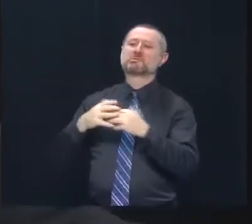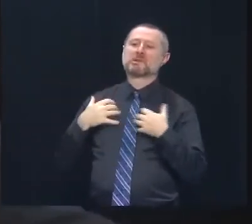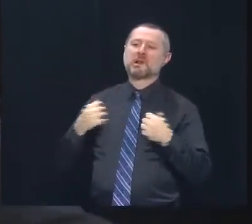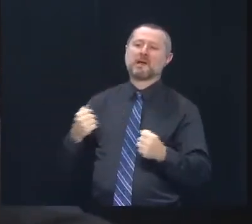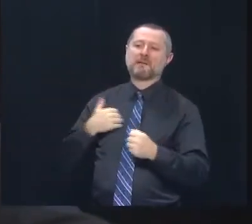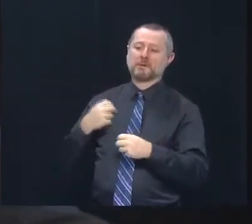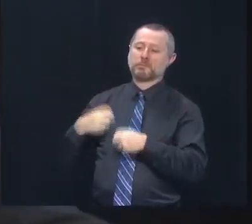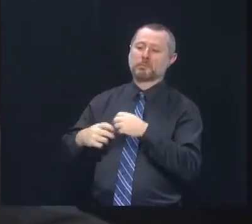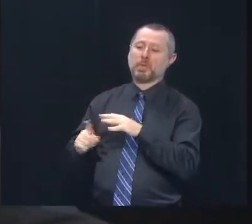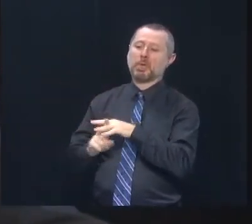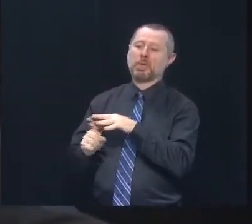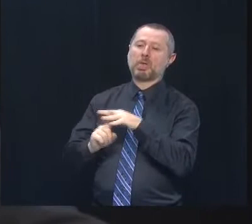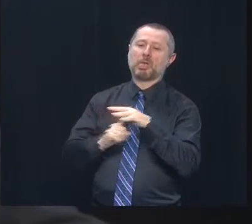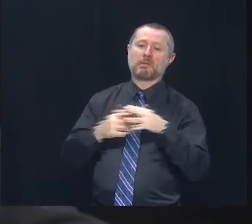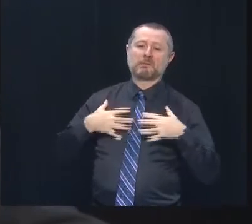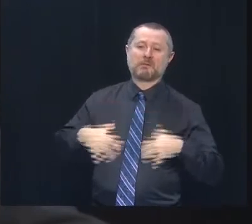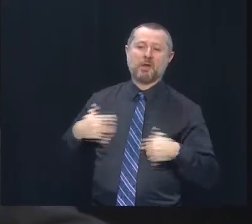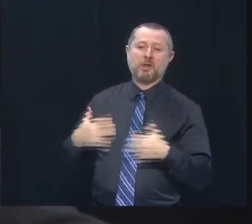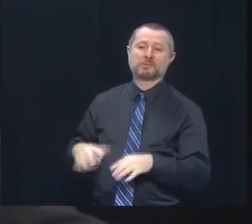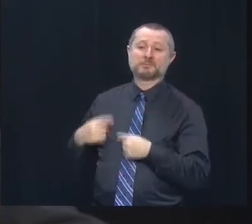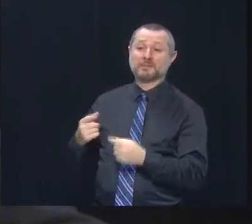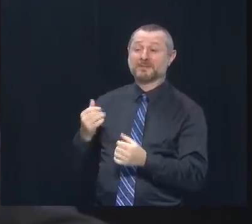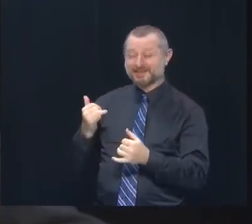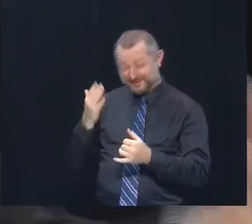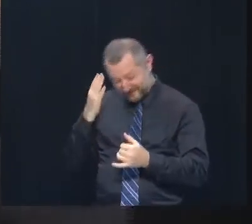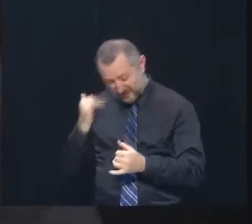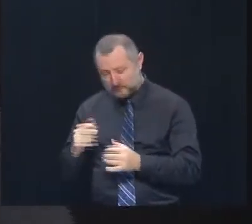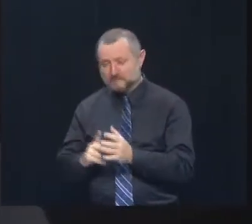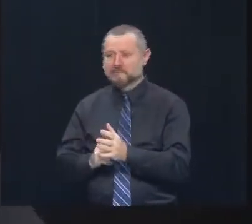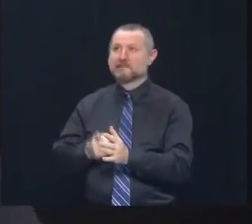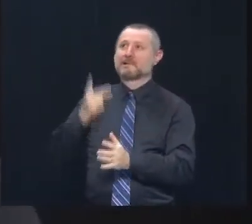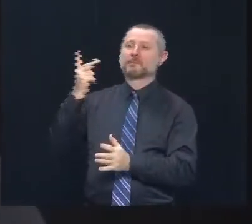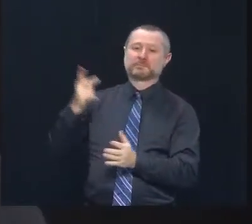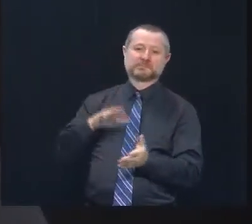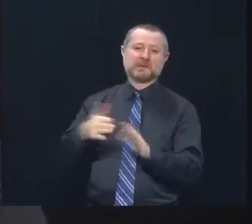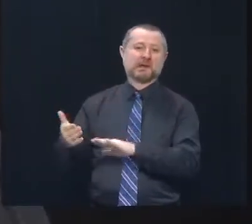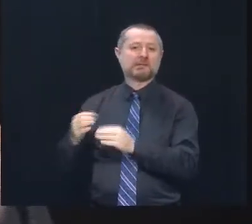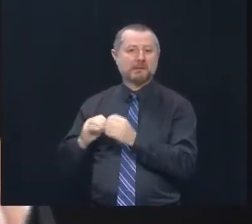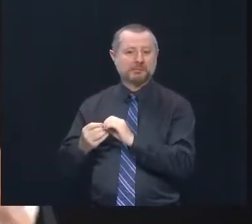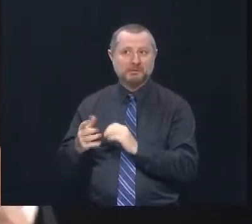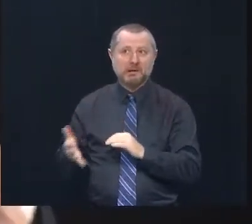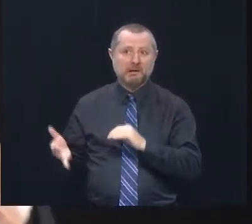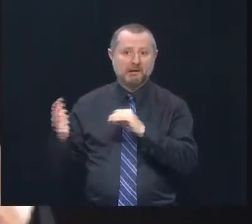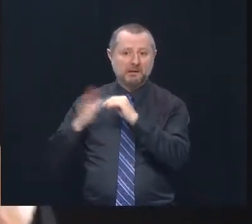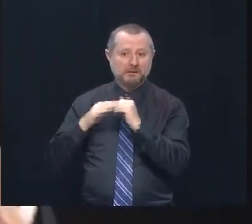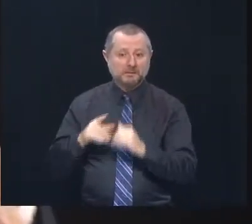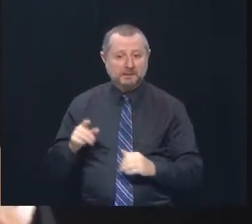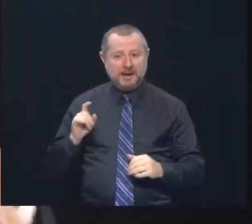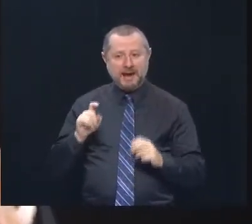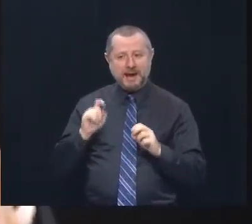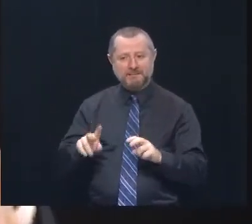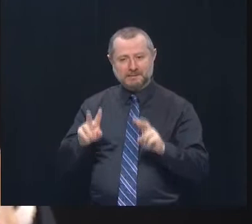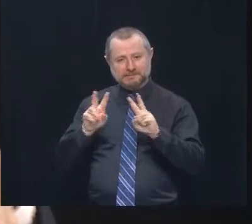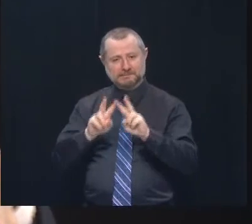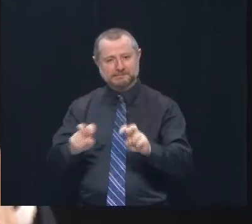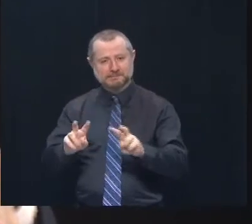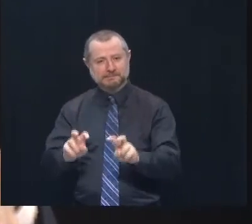have twice the death rate in the black community. So you have to recognize the mistake and the